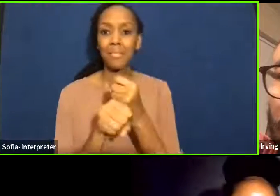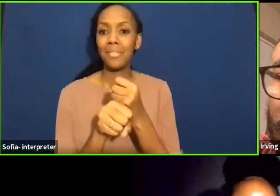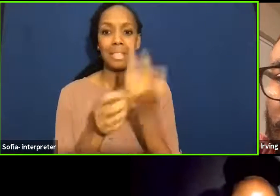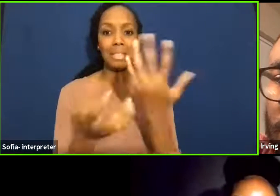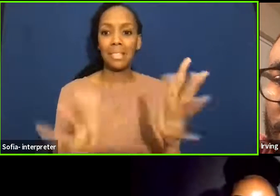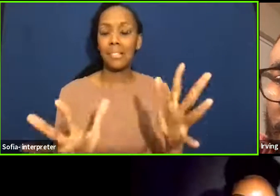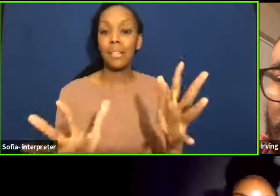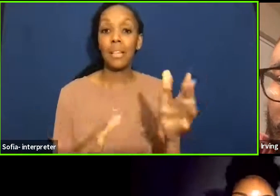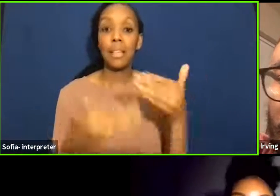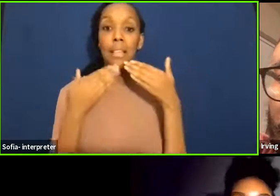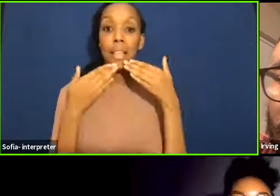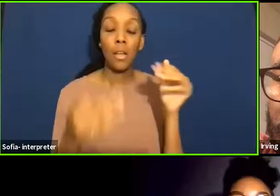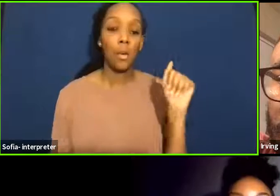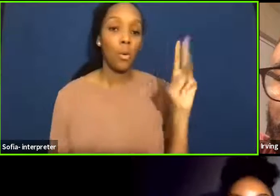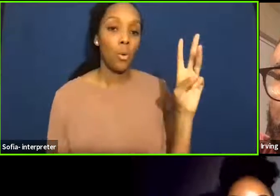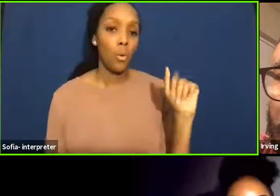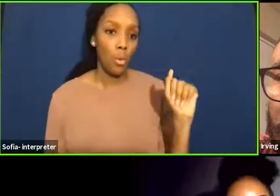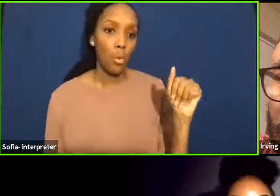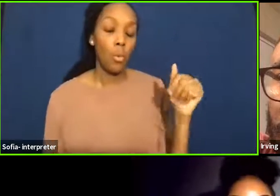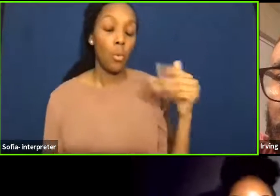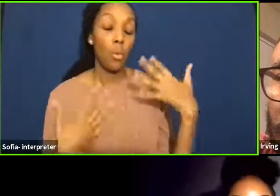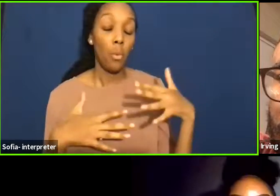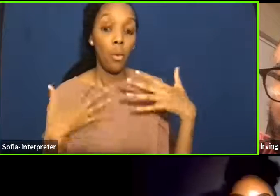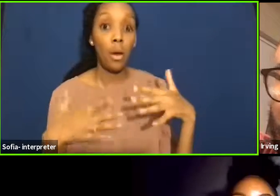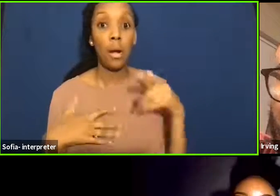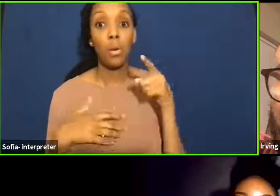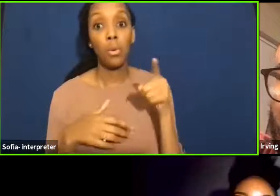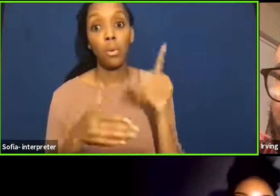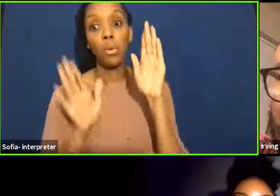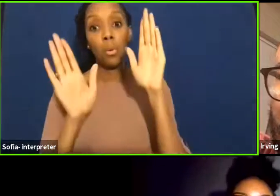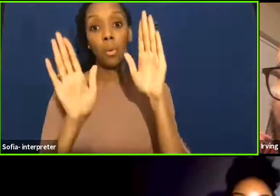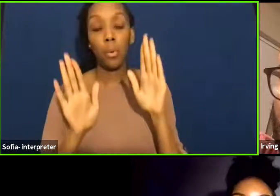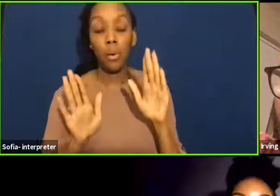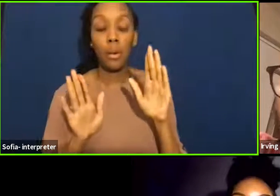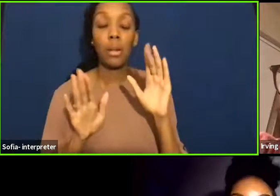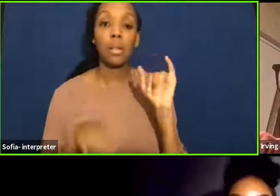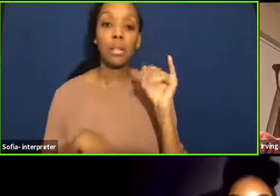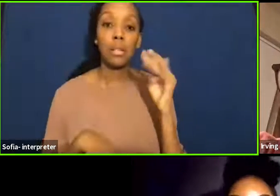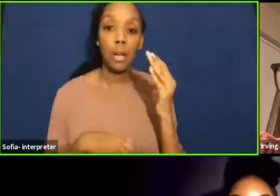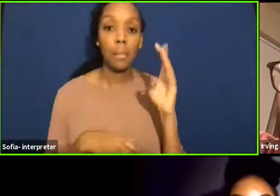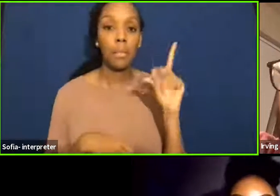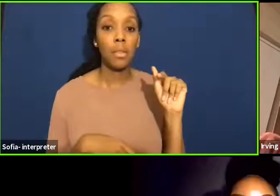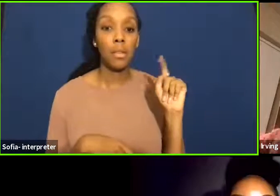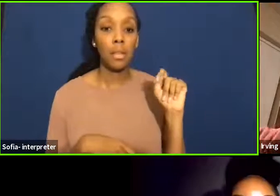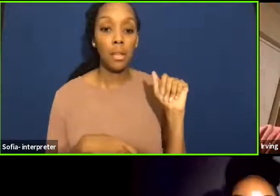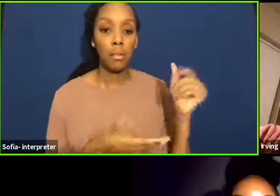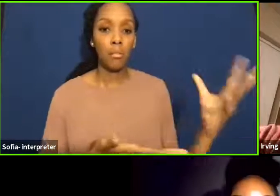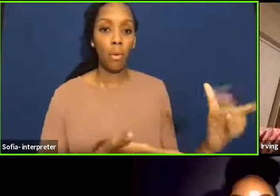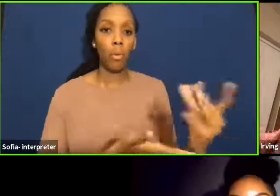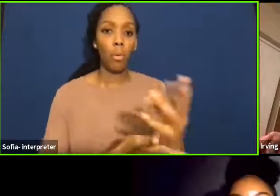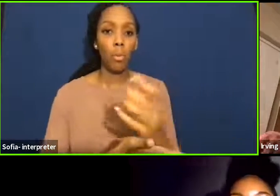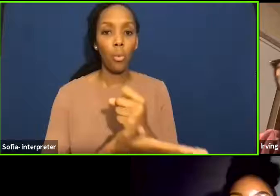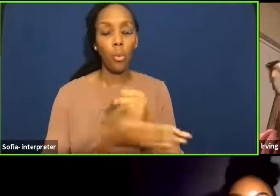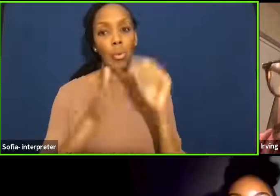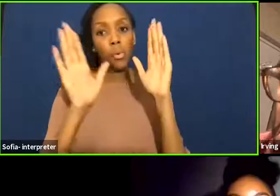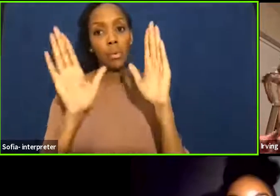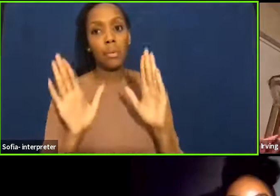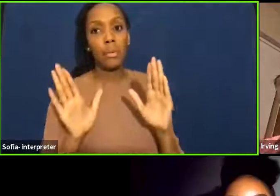Thanks, Awa. You and Ty have done a great job collecting data, and love to